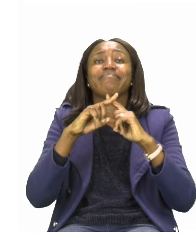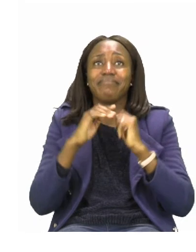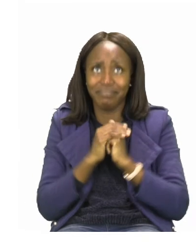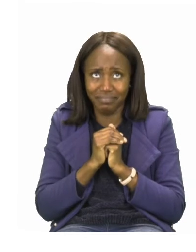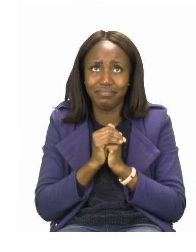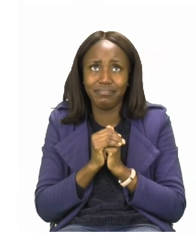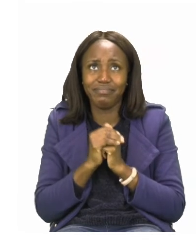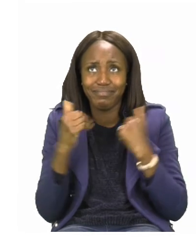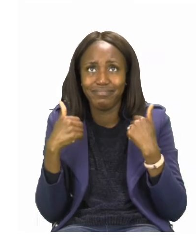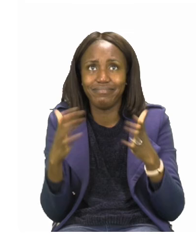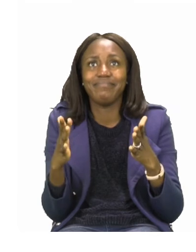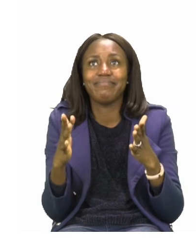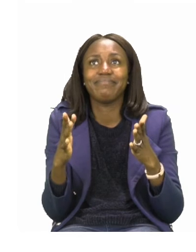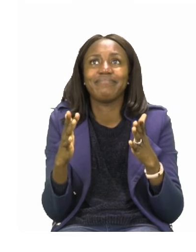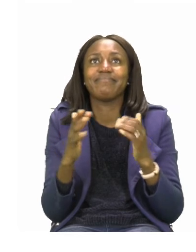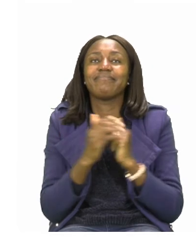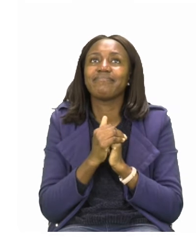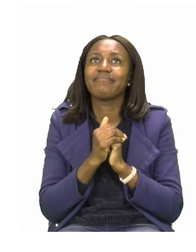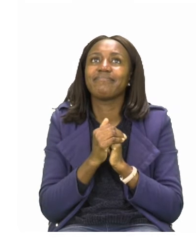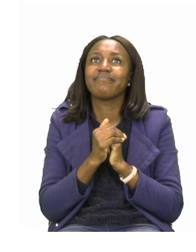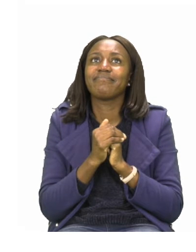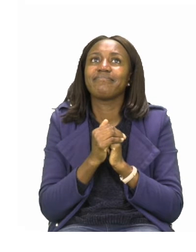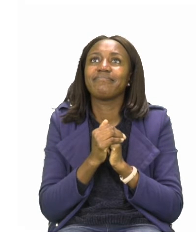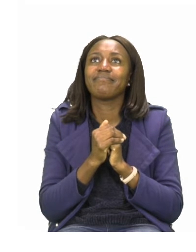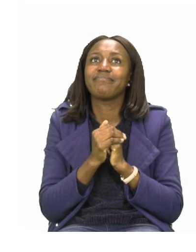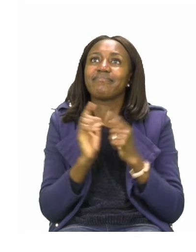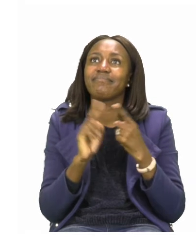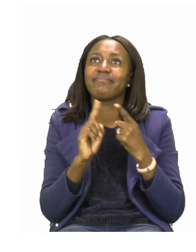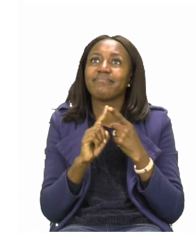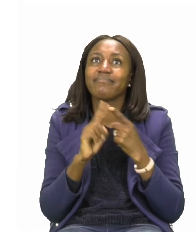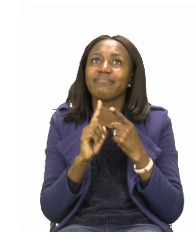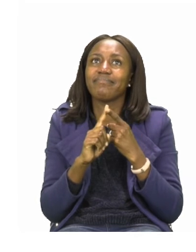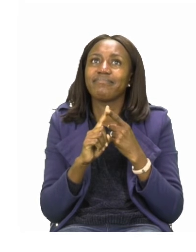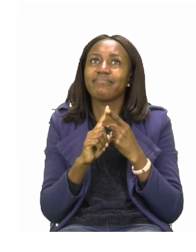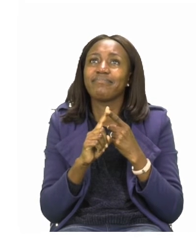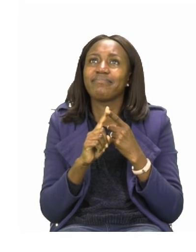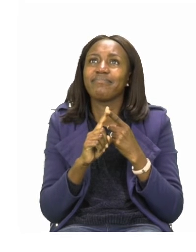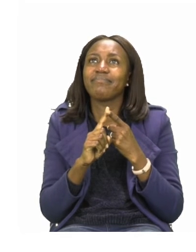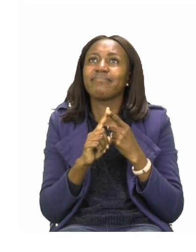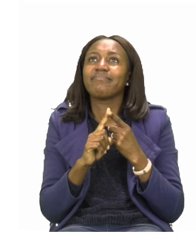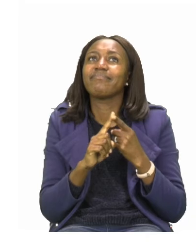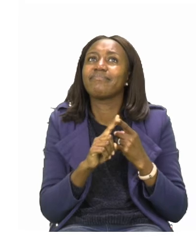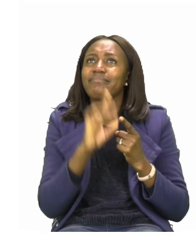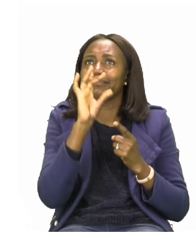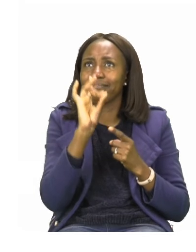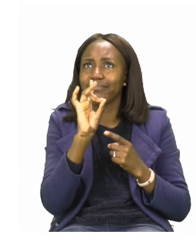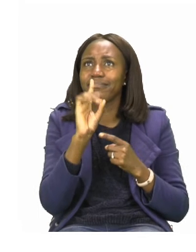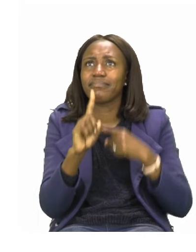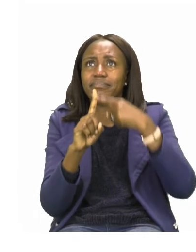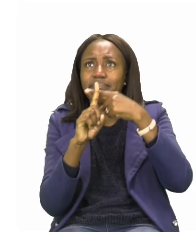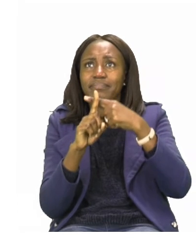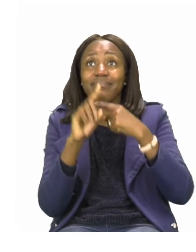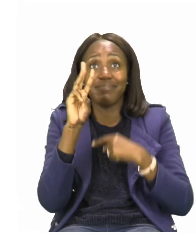us begin. The first thing that we need to do is say 8 plus 3.